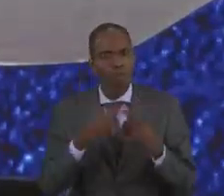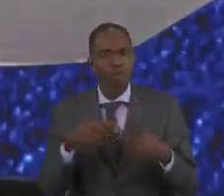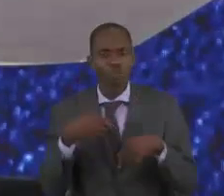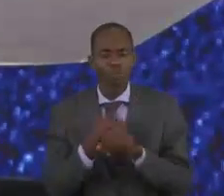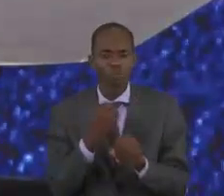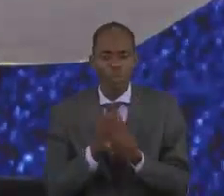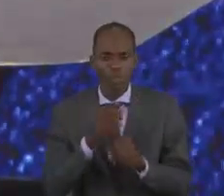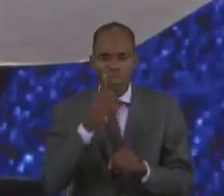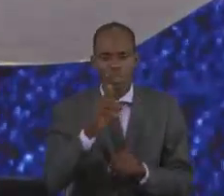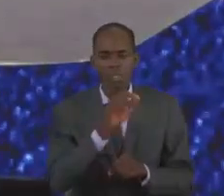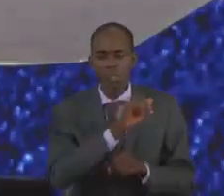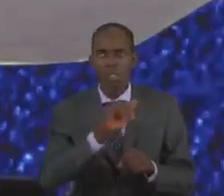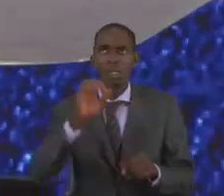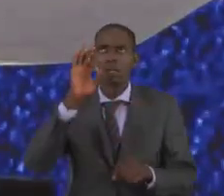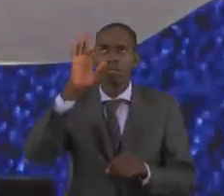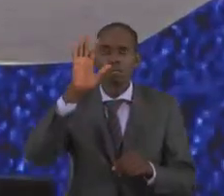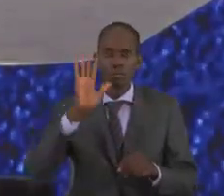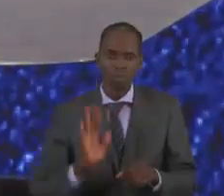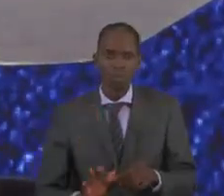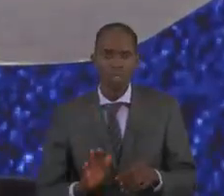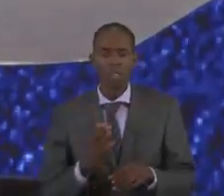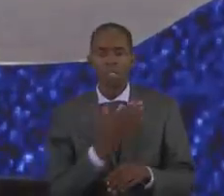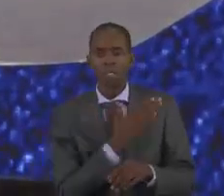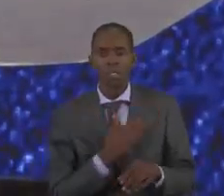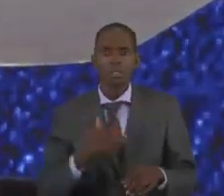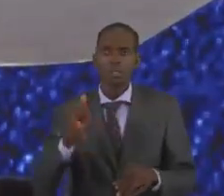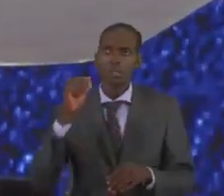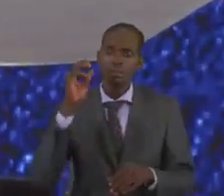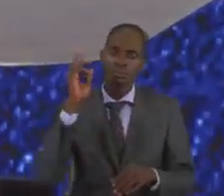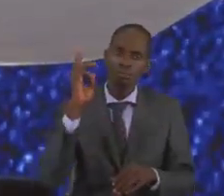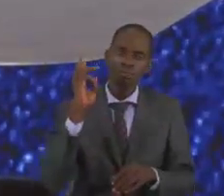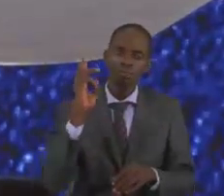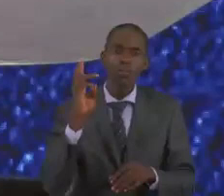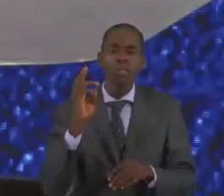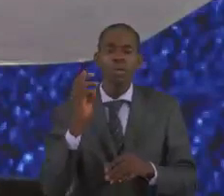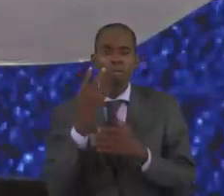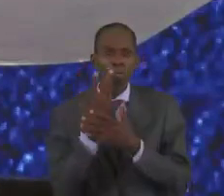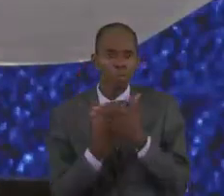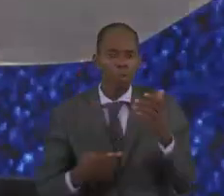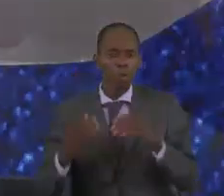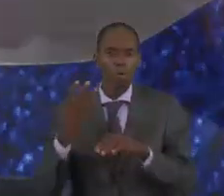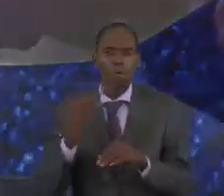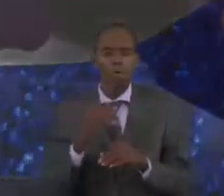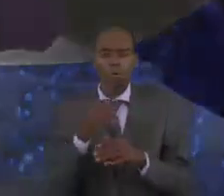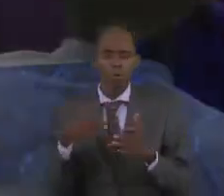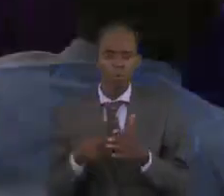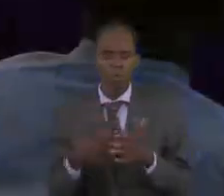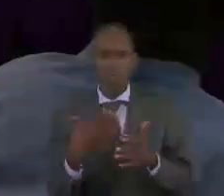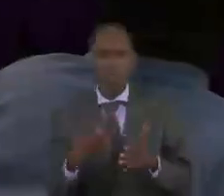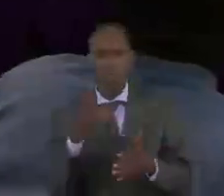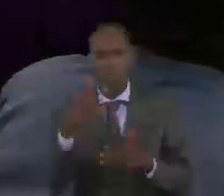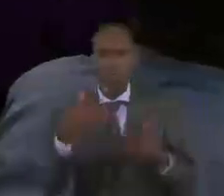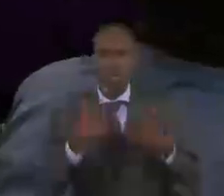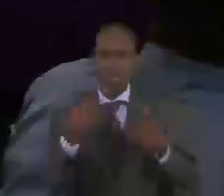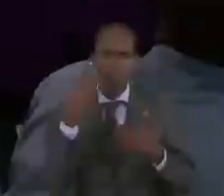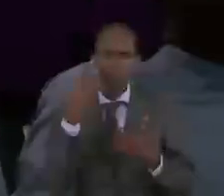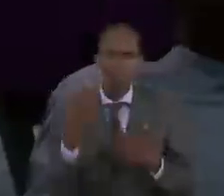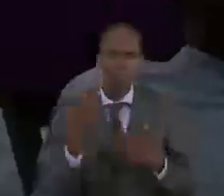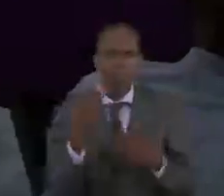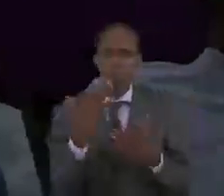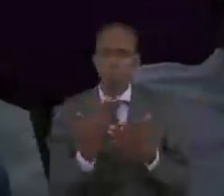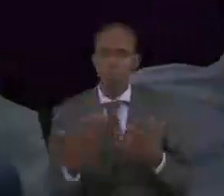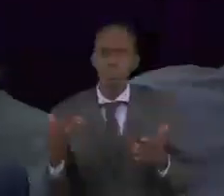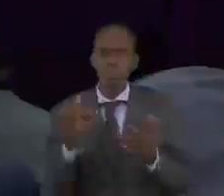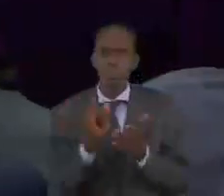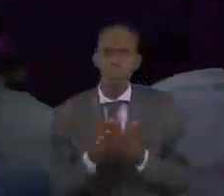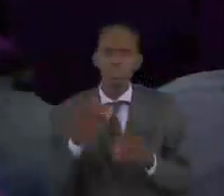thee a minister and a witness both of these things which thou hast seen, and of those